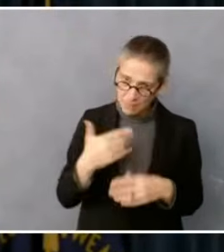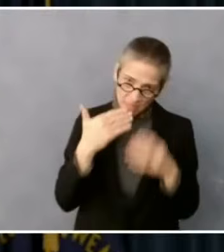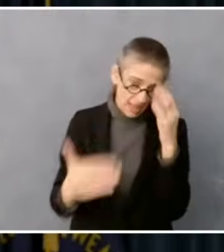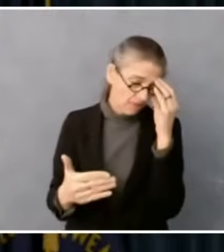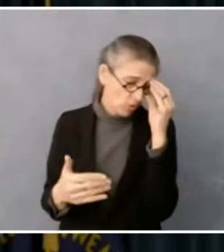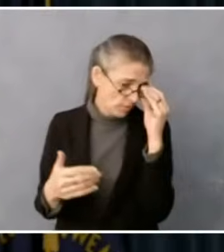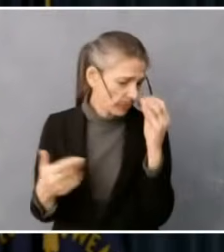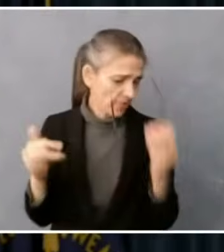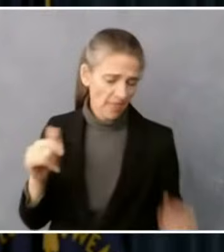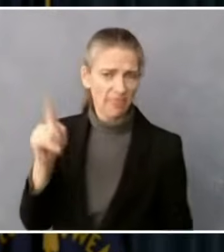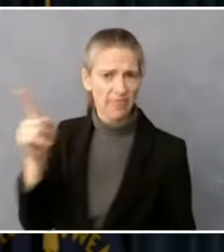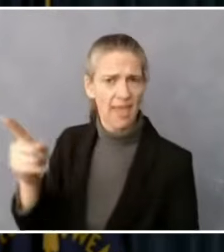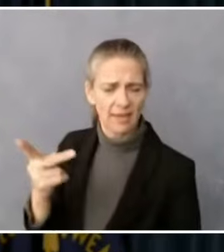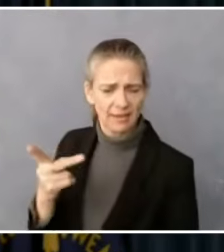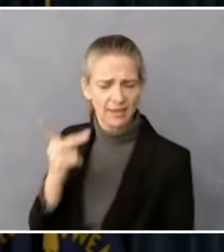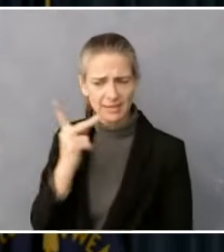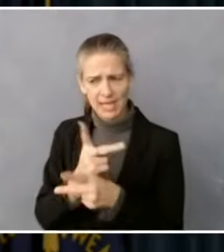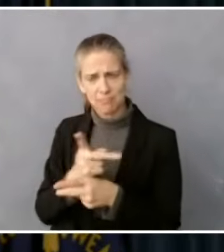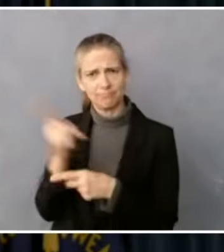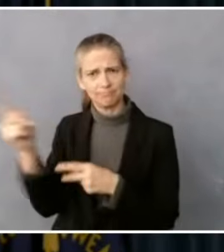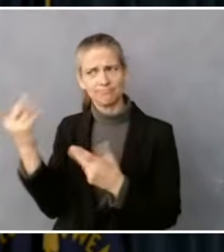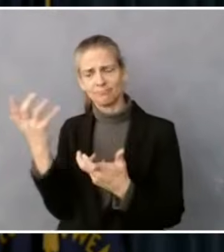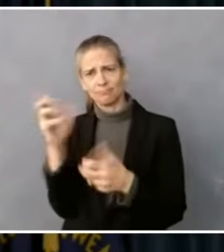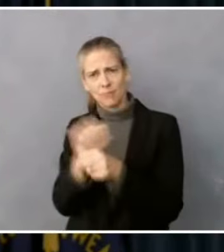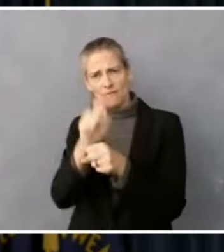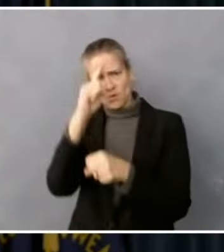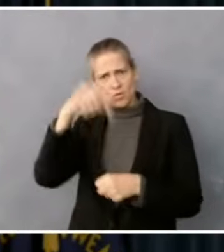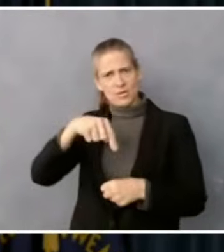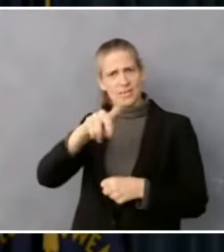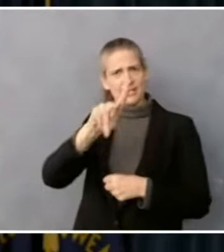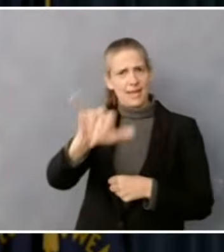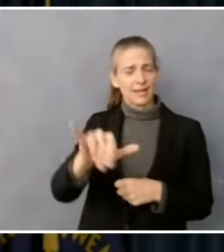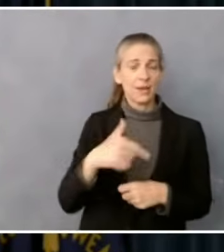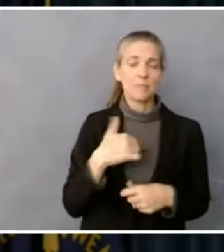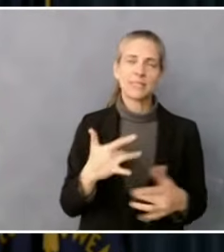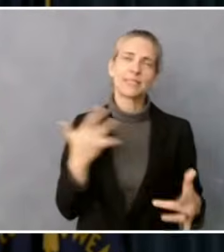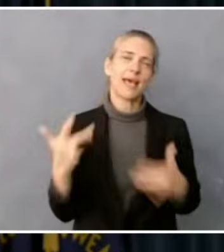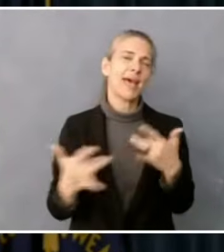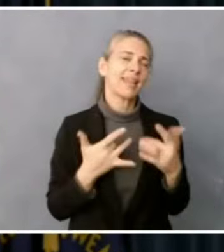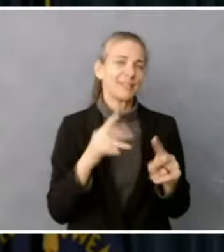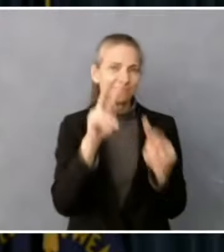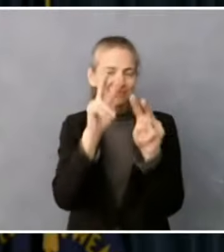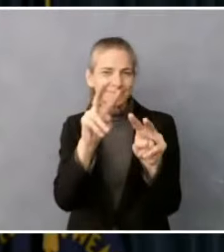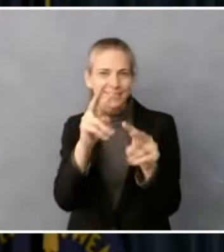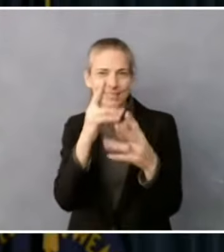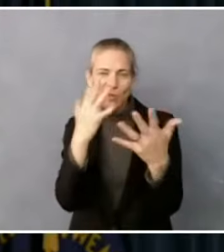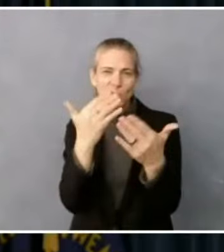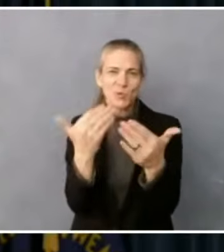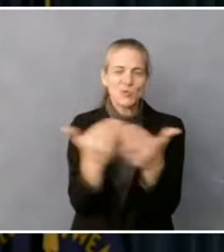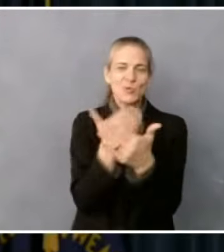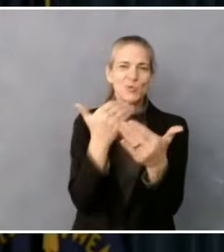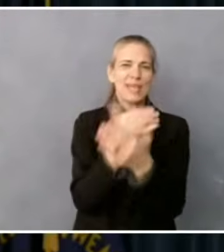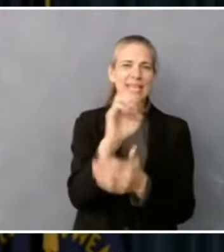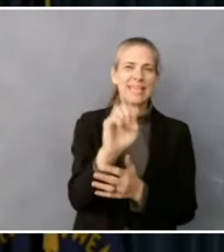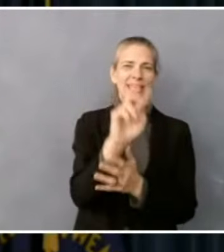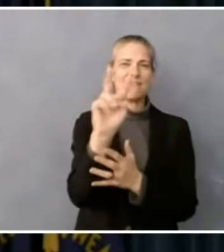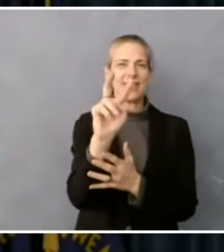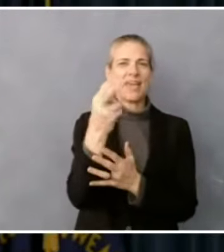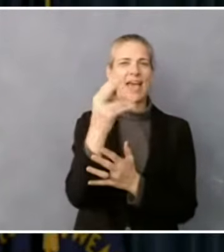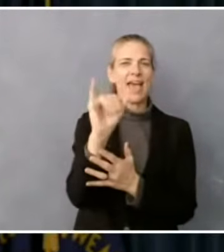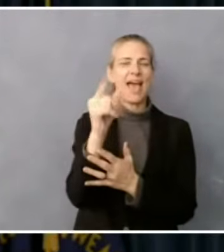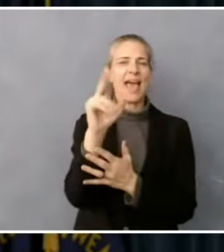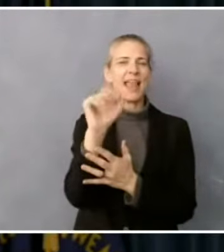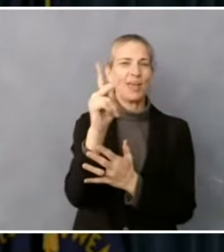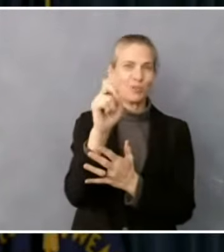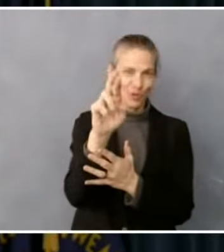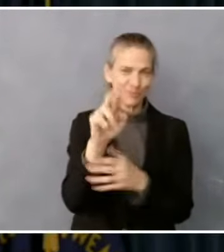continue to invest in our Commonwealth, and I'm excited to see the newly designed EV Highlander. I also want to give a quick shout out